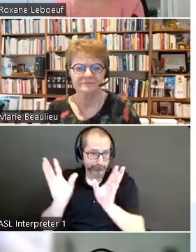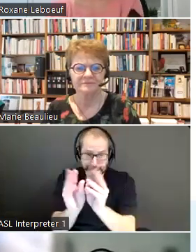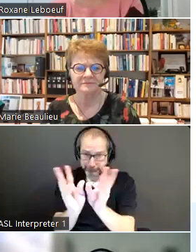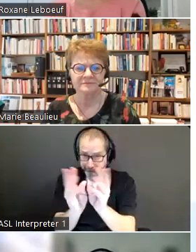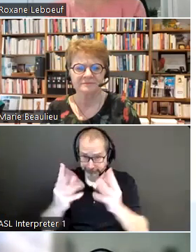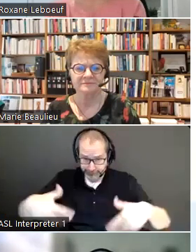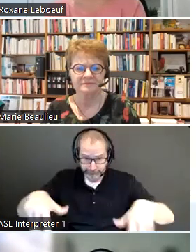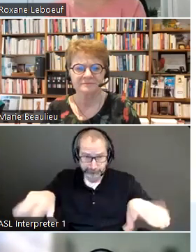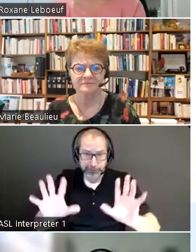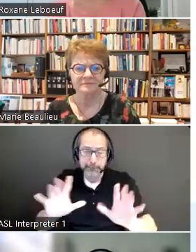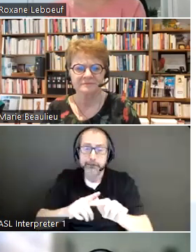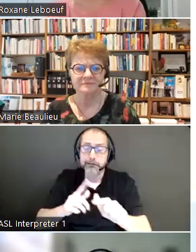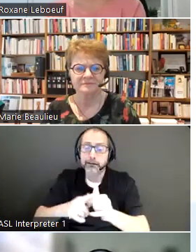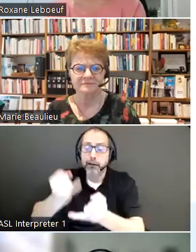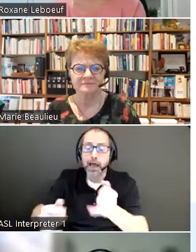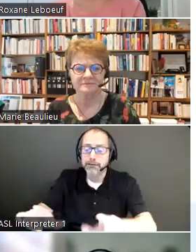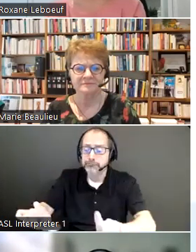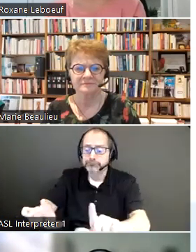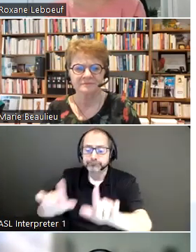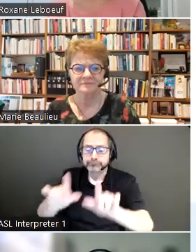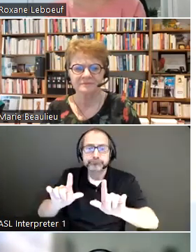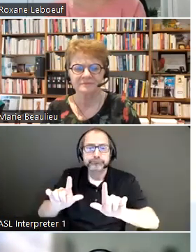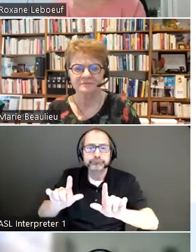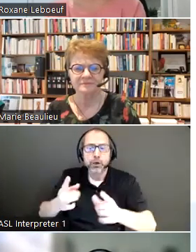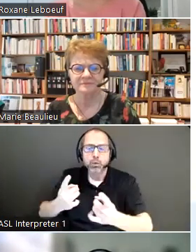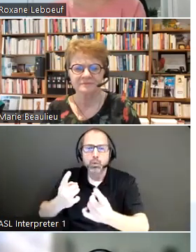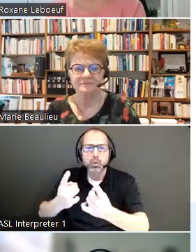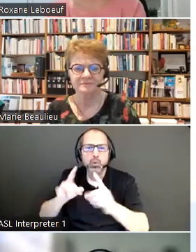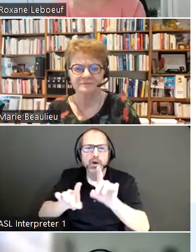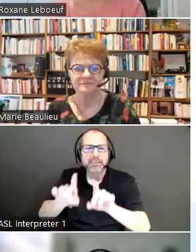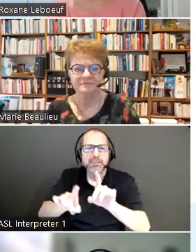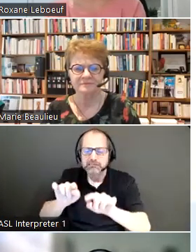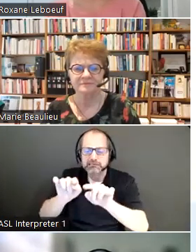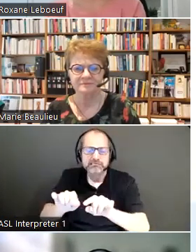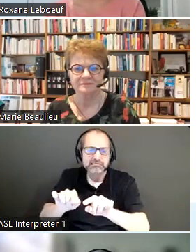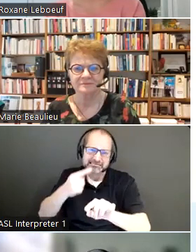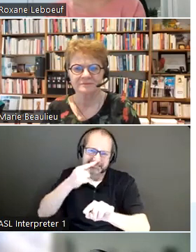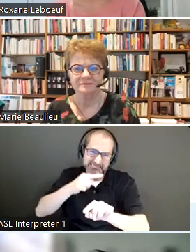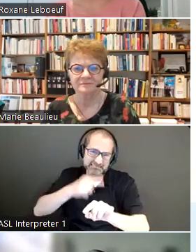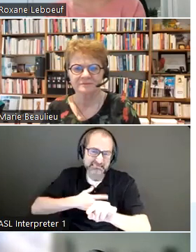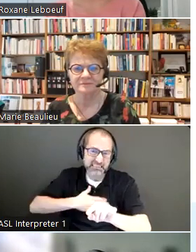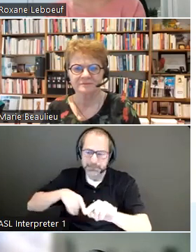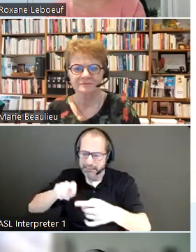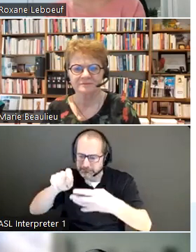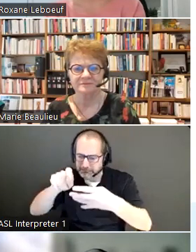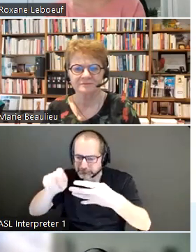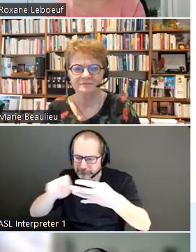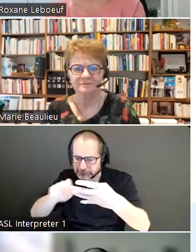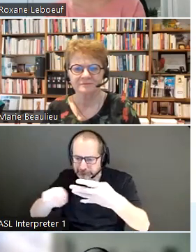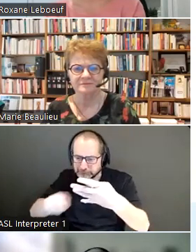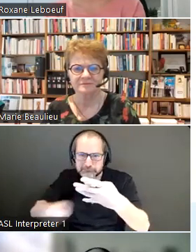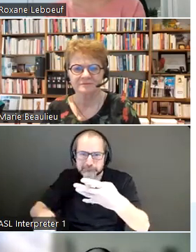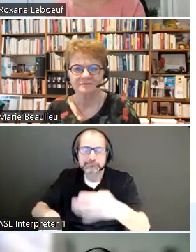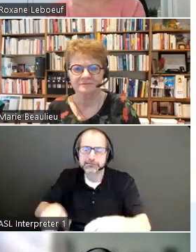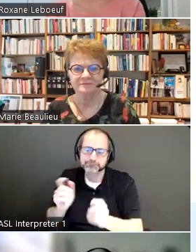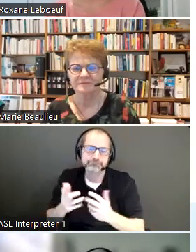do appreciate your responses. It takes, less than 5 minutes to click a few boxes to let us know how we did and any topics that